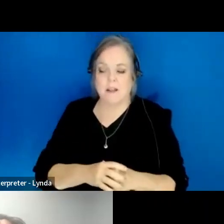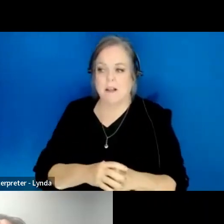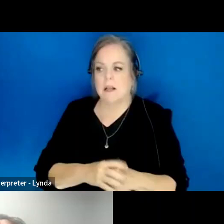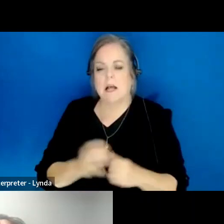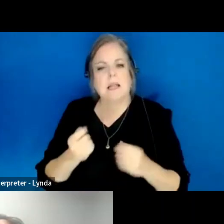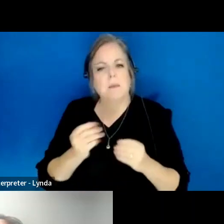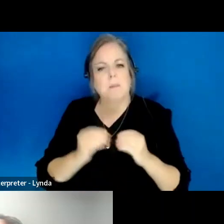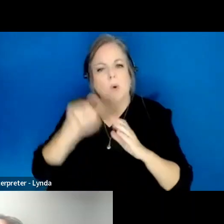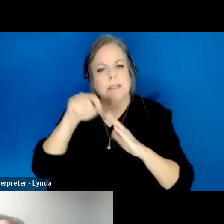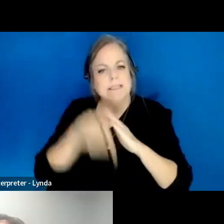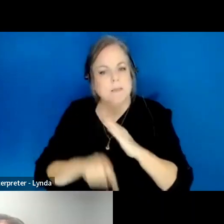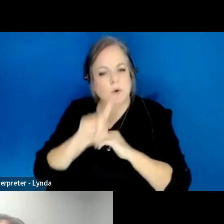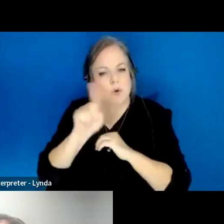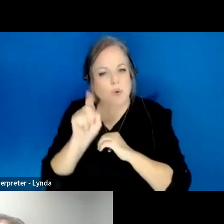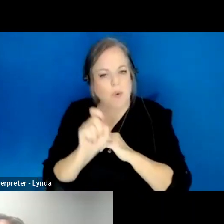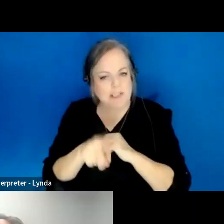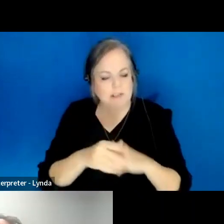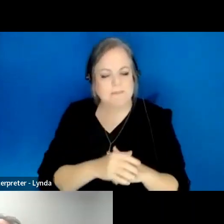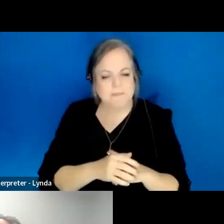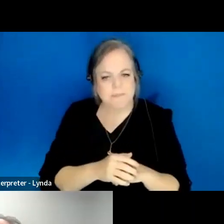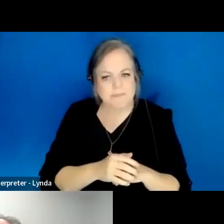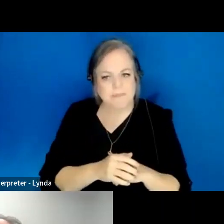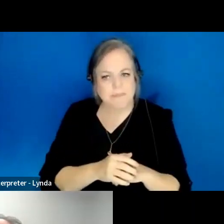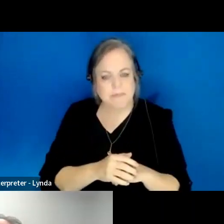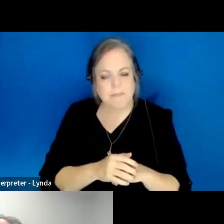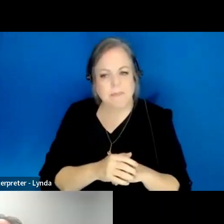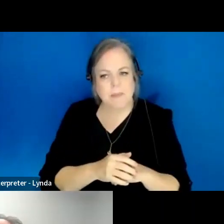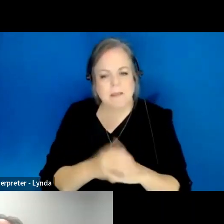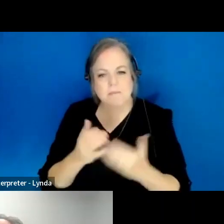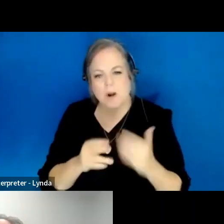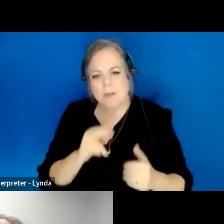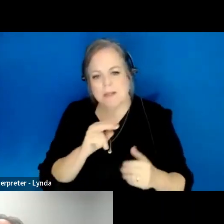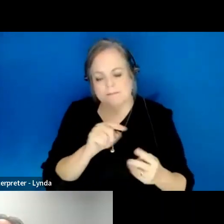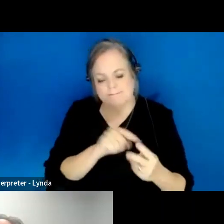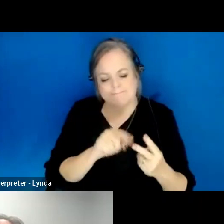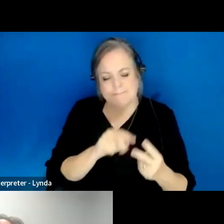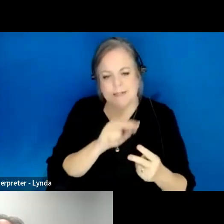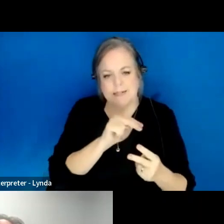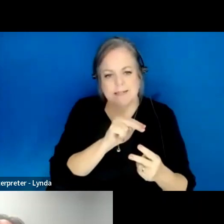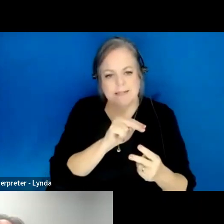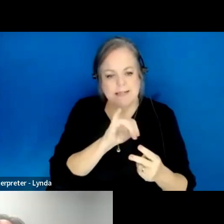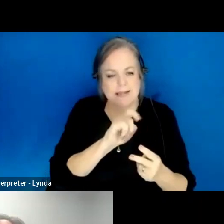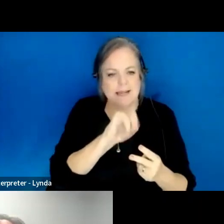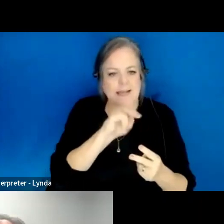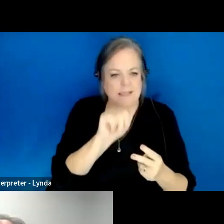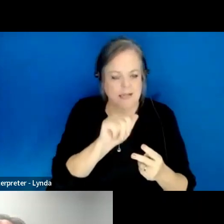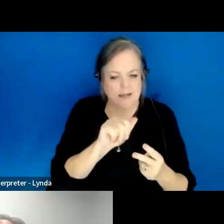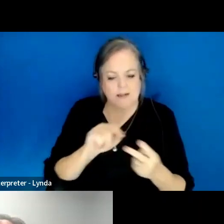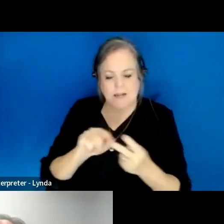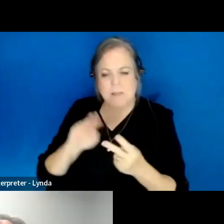more deeper question here. And this probably, Nikita and BJ, for